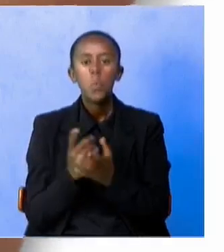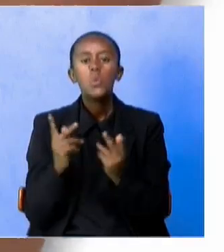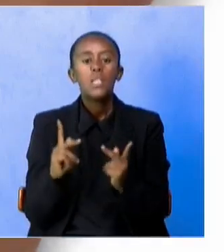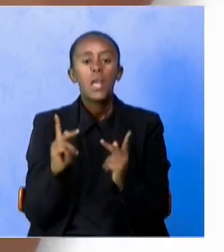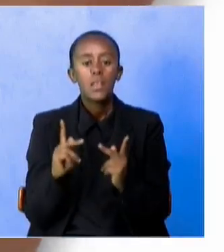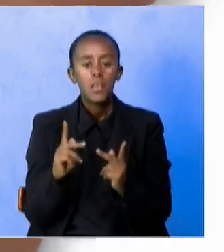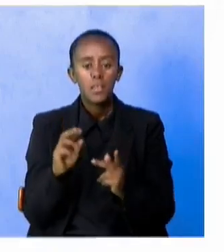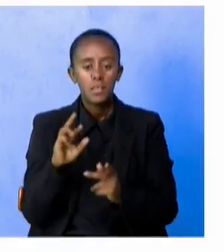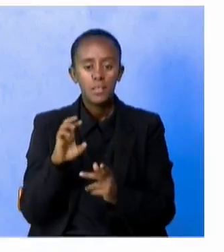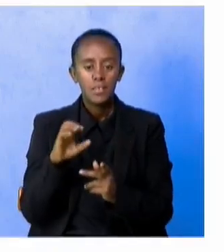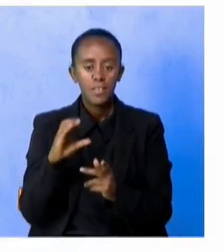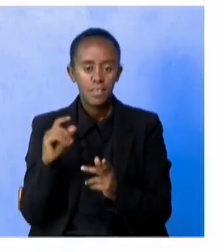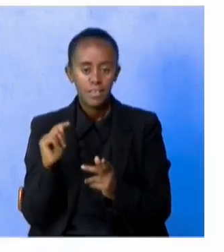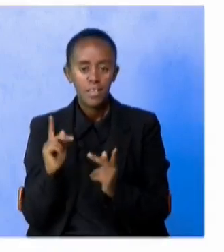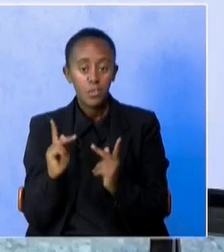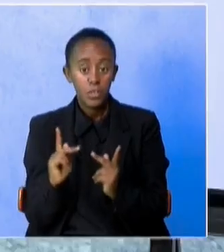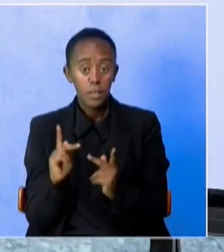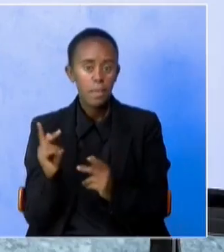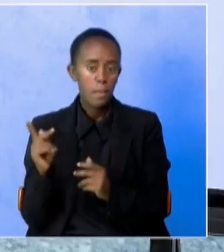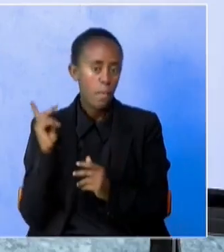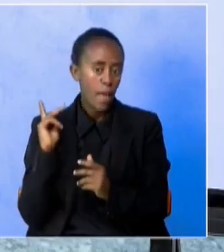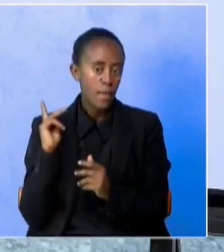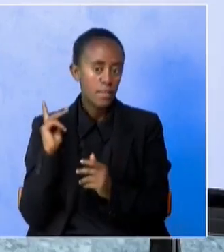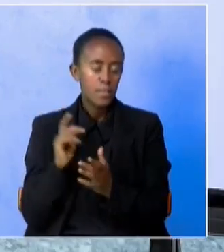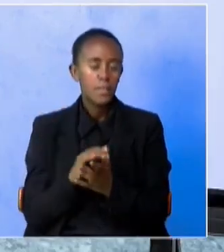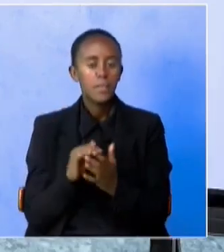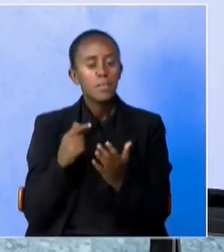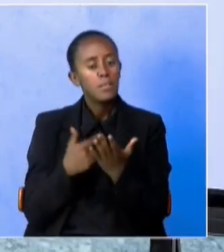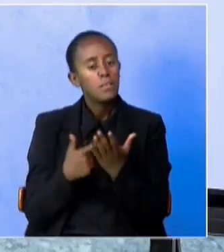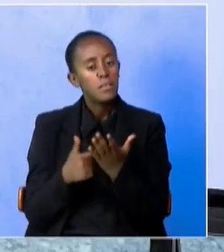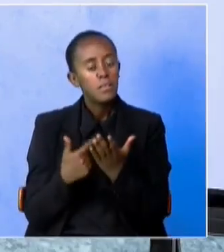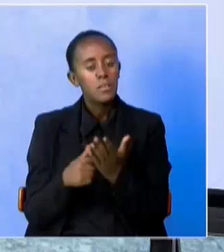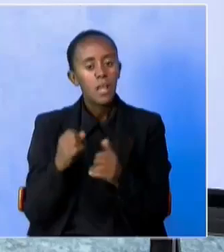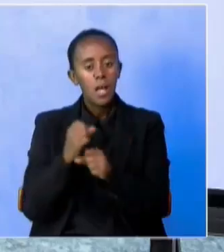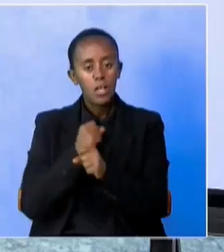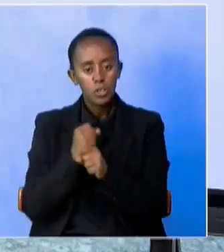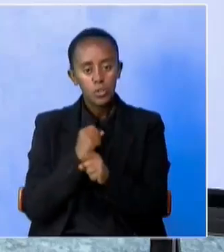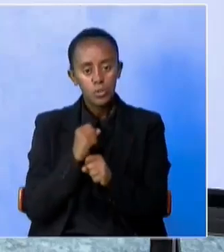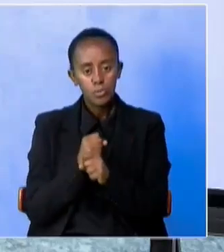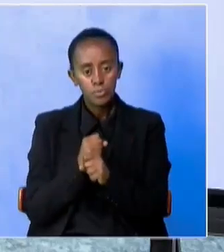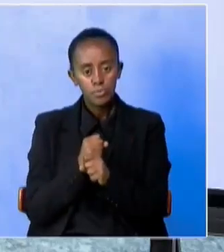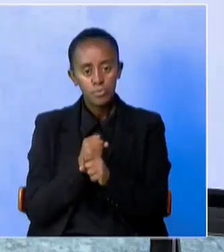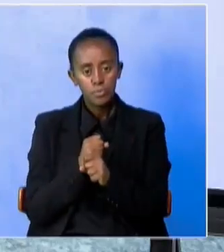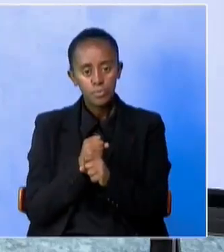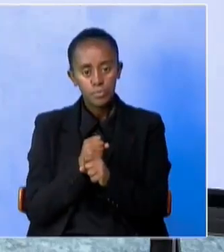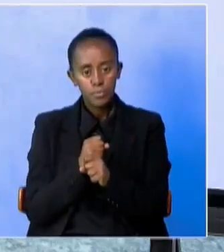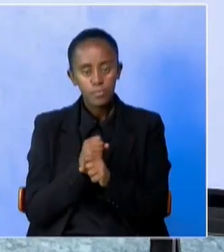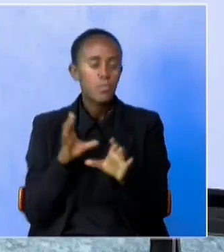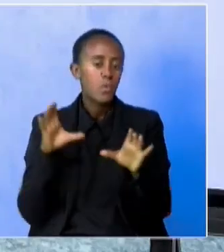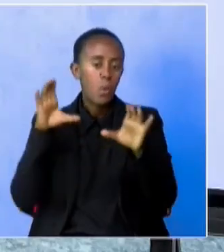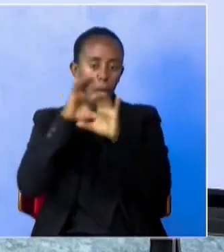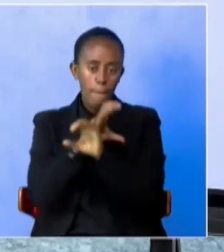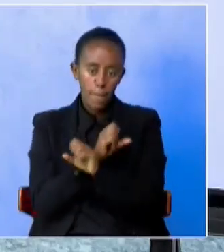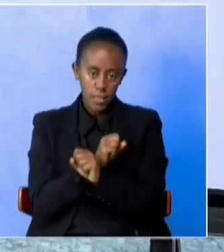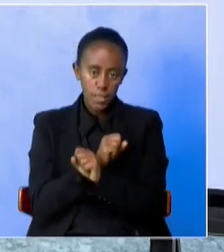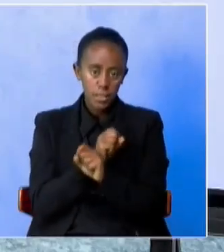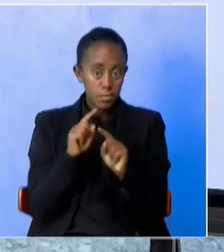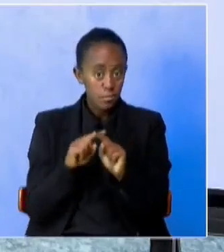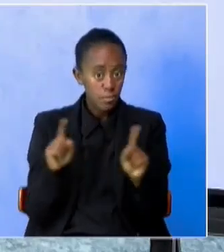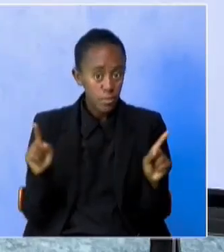So in this case, the action has been completed, but it is in the recent